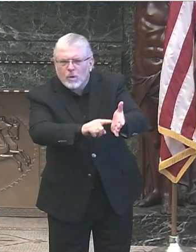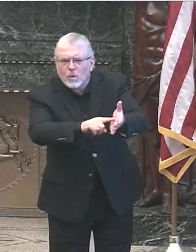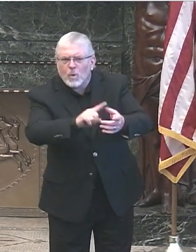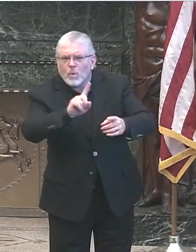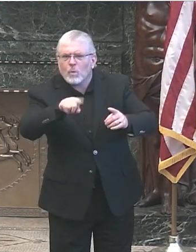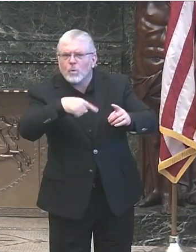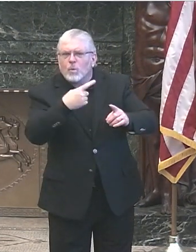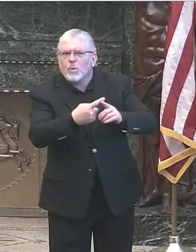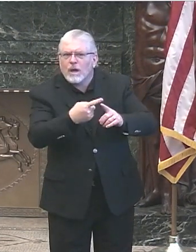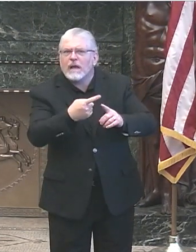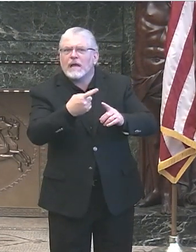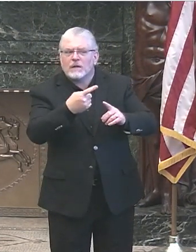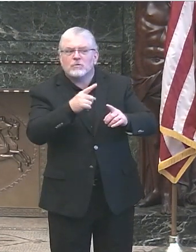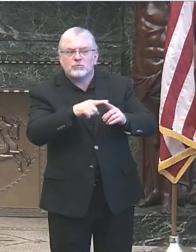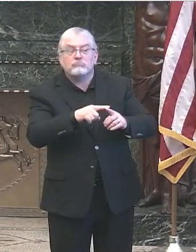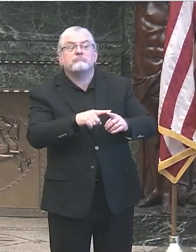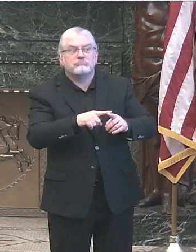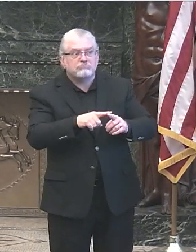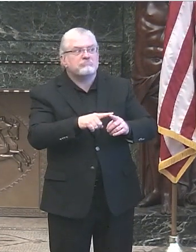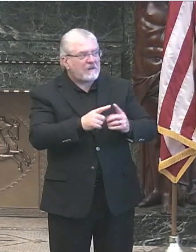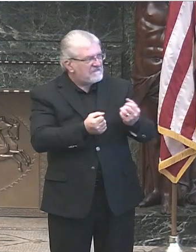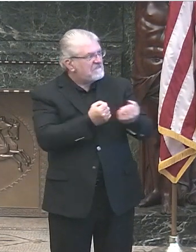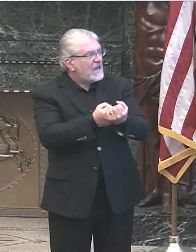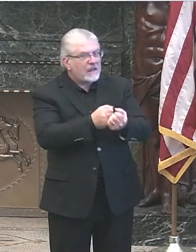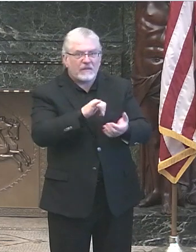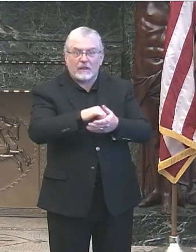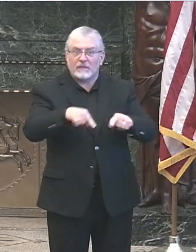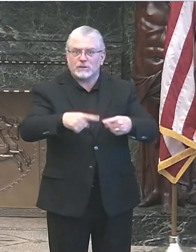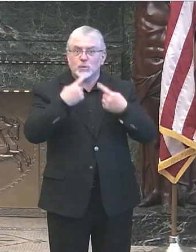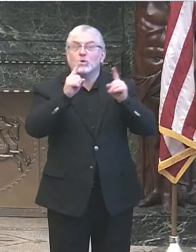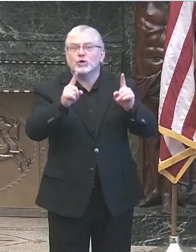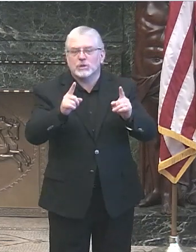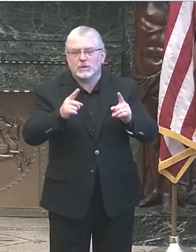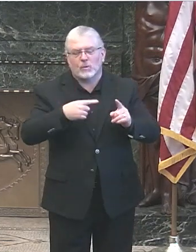at that point. Okay.